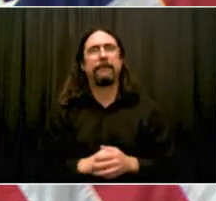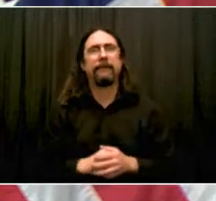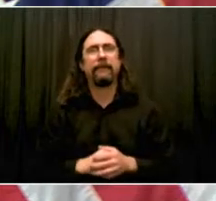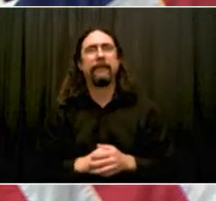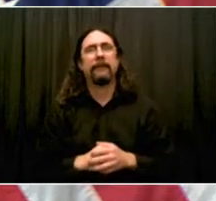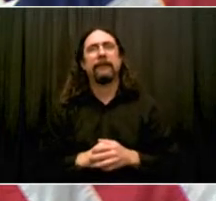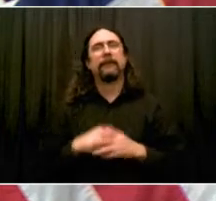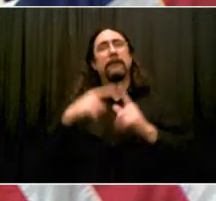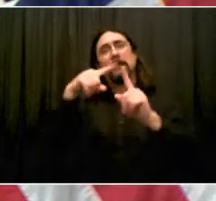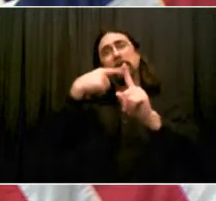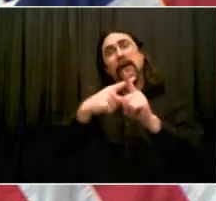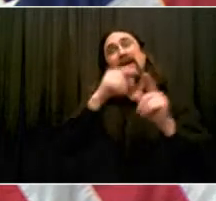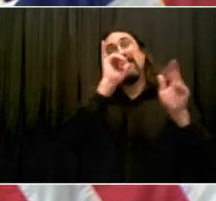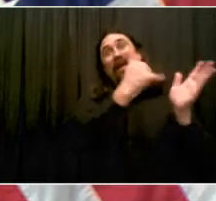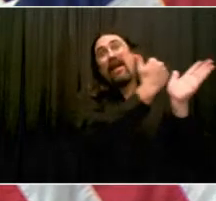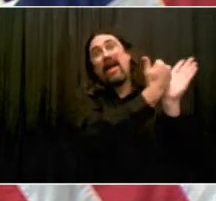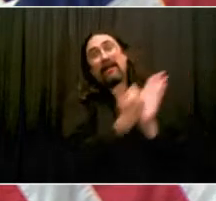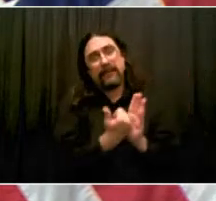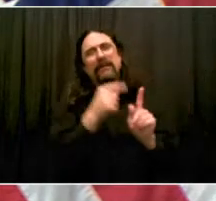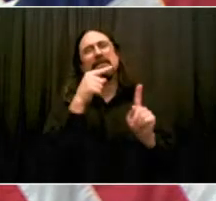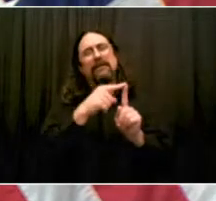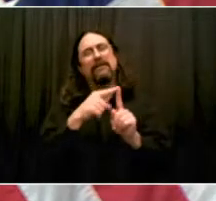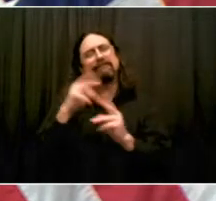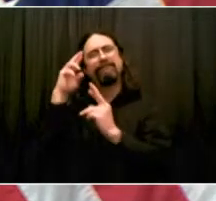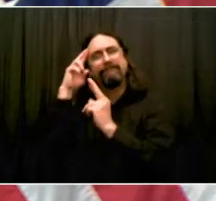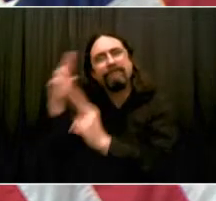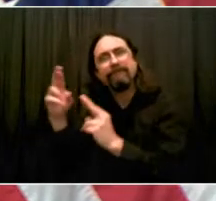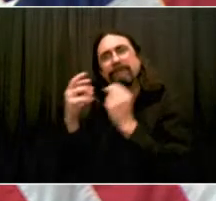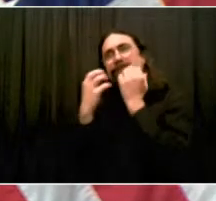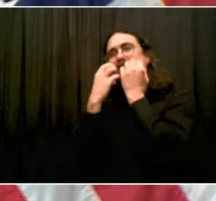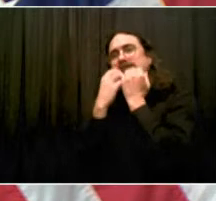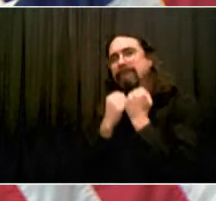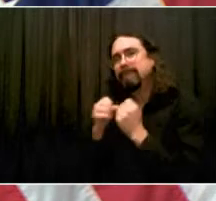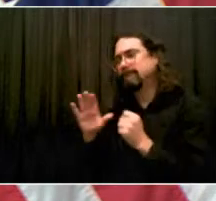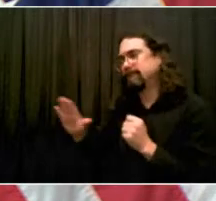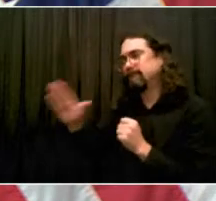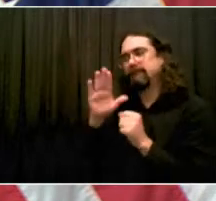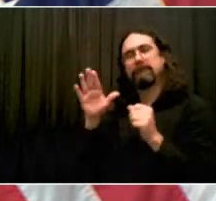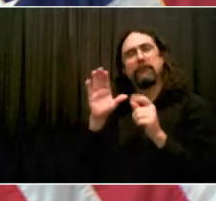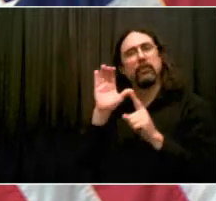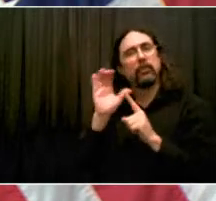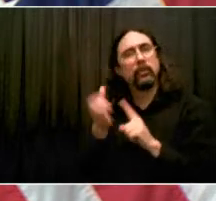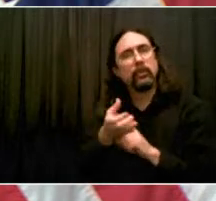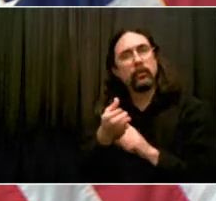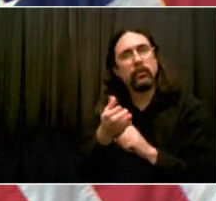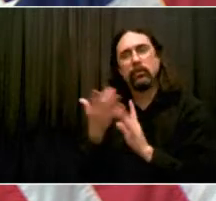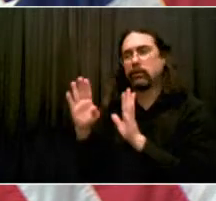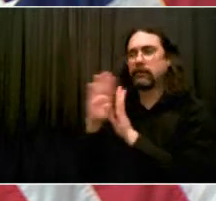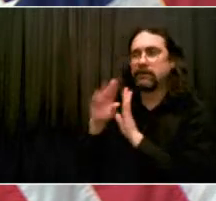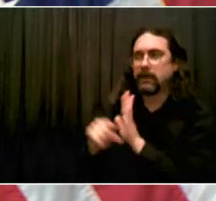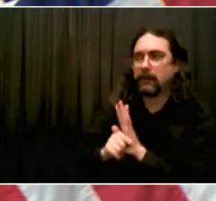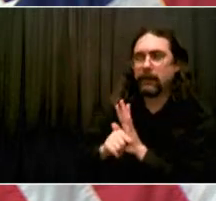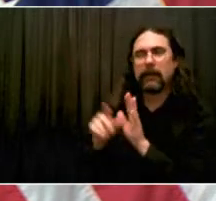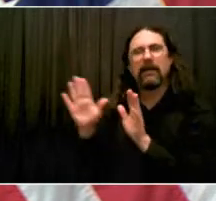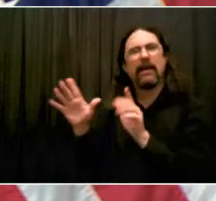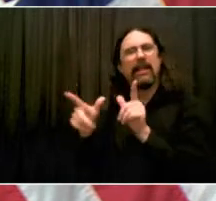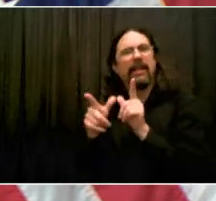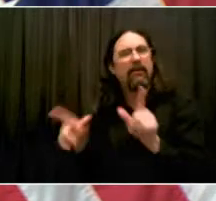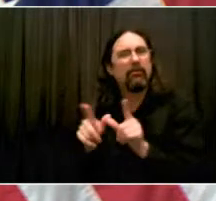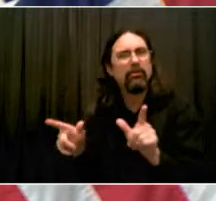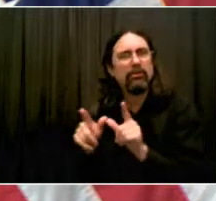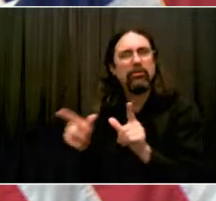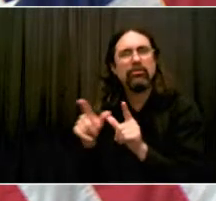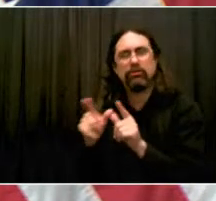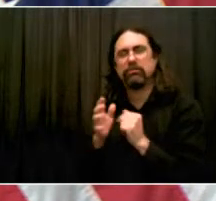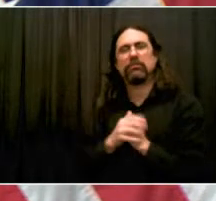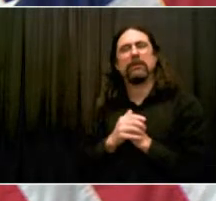across government agencies and community organizations. Since 2015, we have connected hundreds of